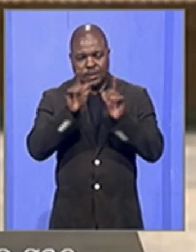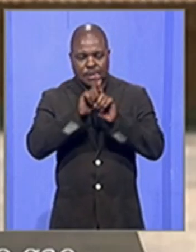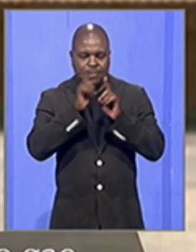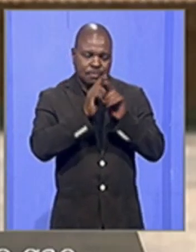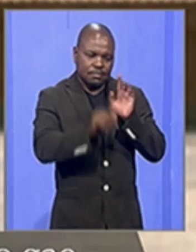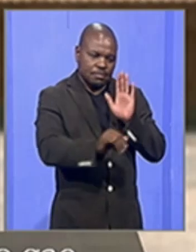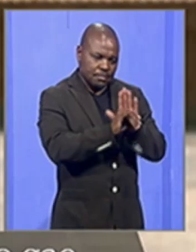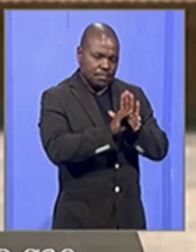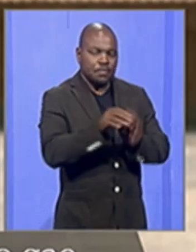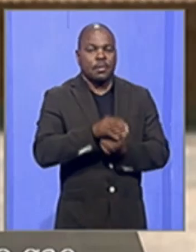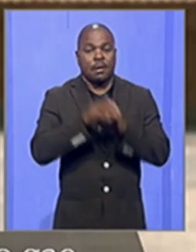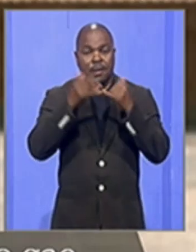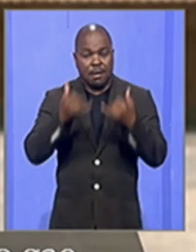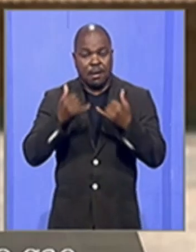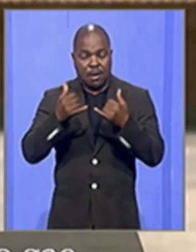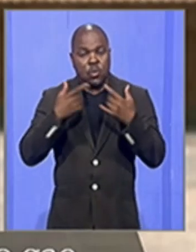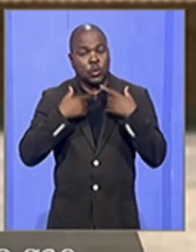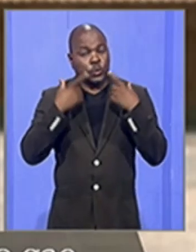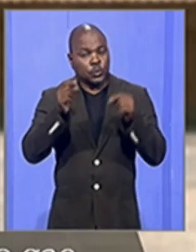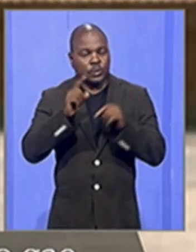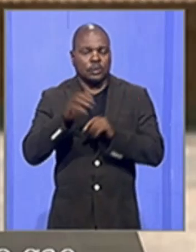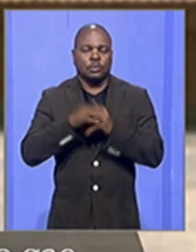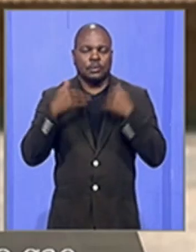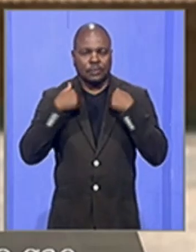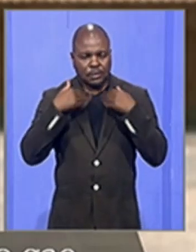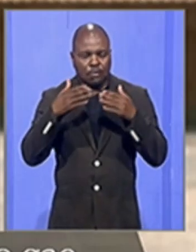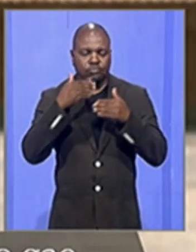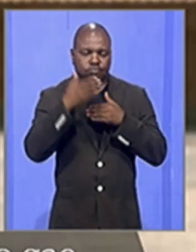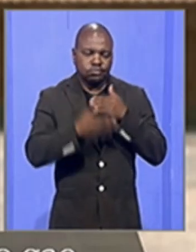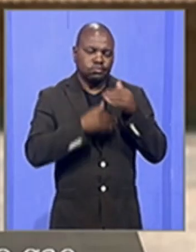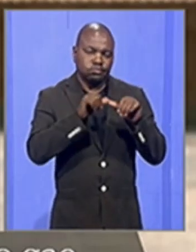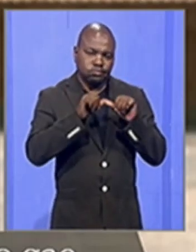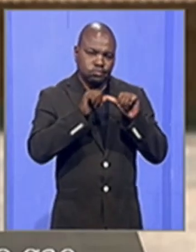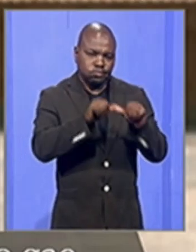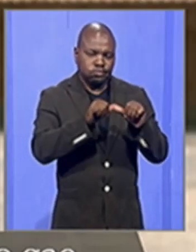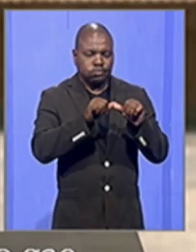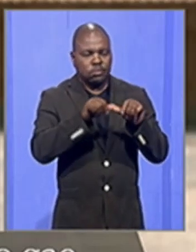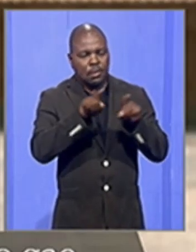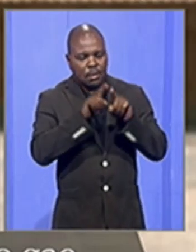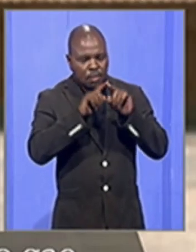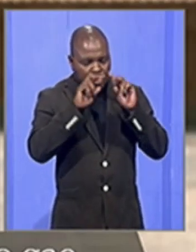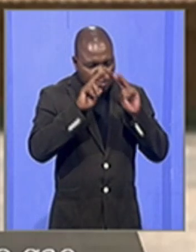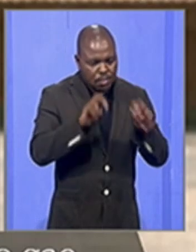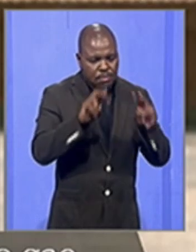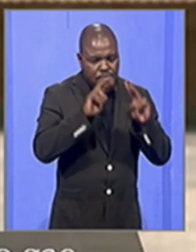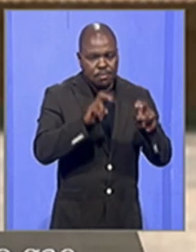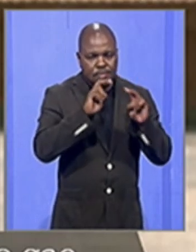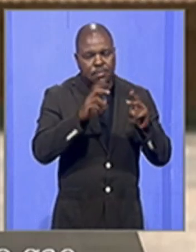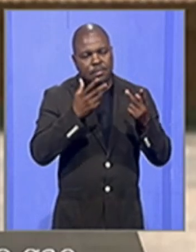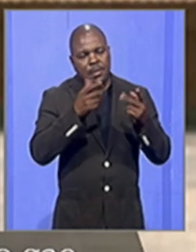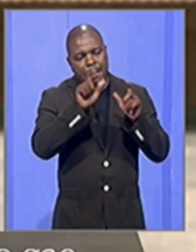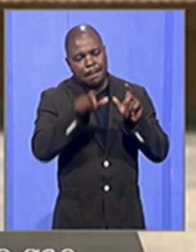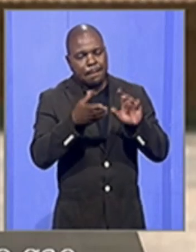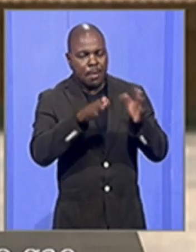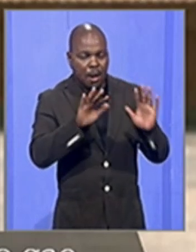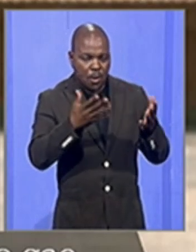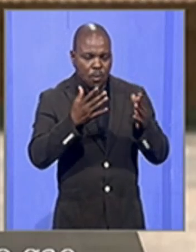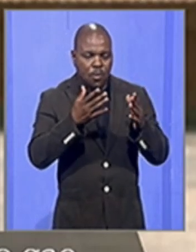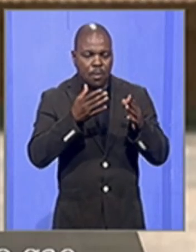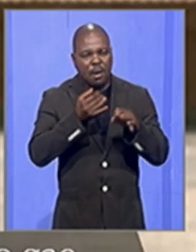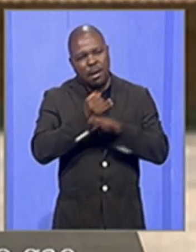are now, we will start to proceed with the autopsies and postmortem as early as